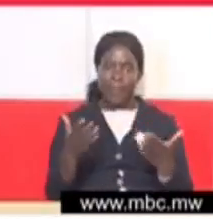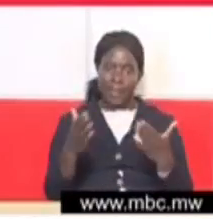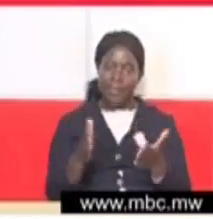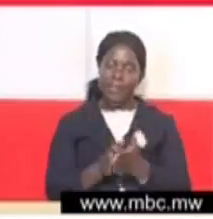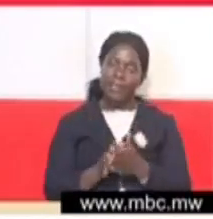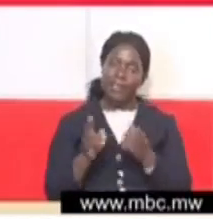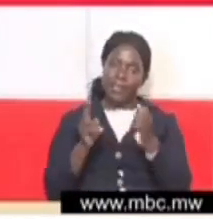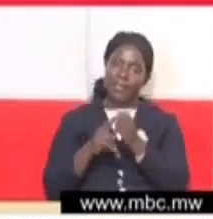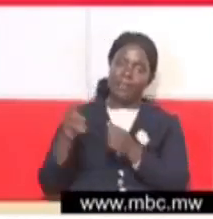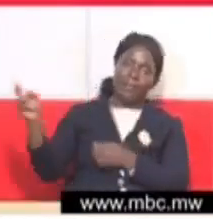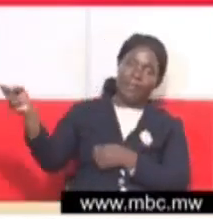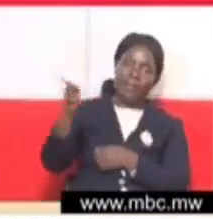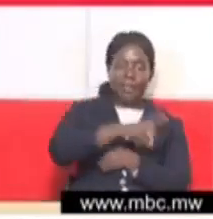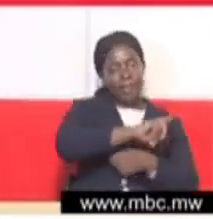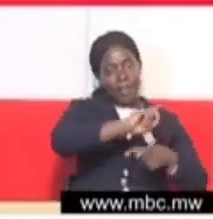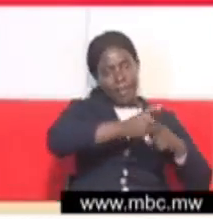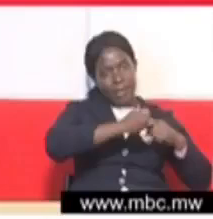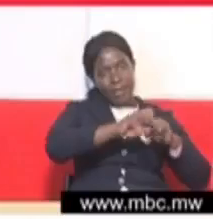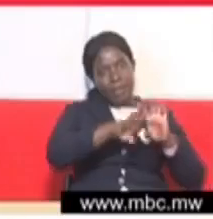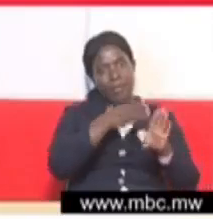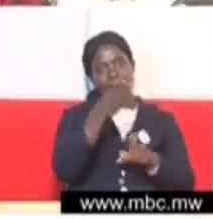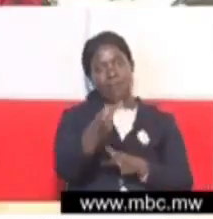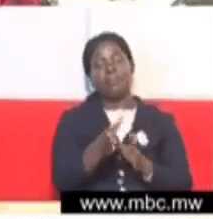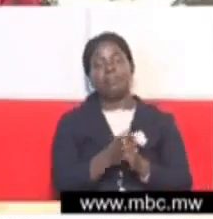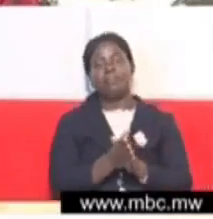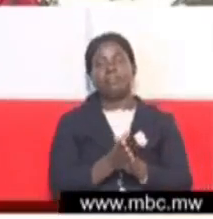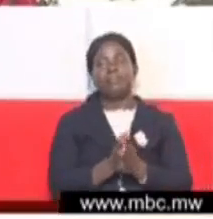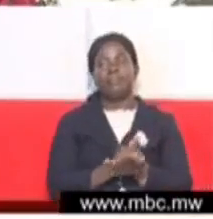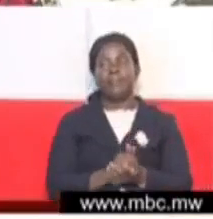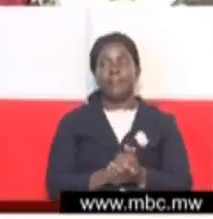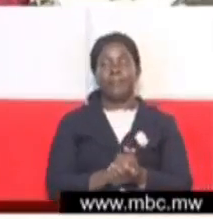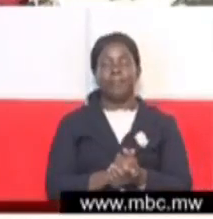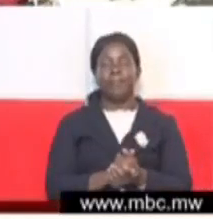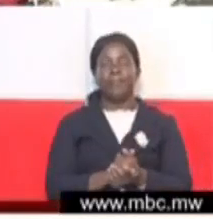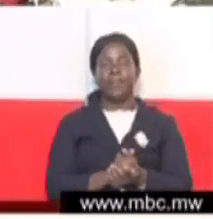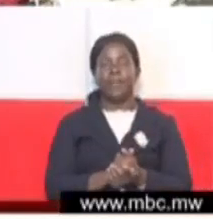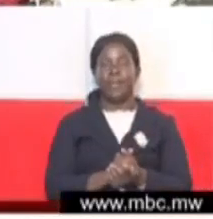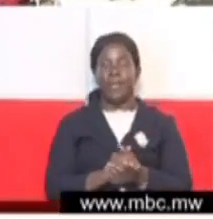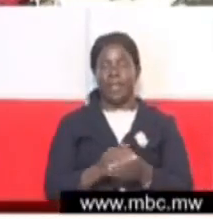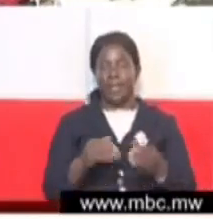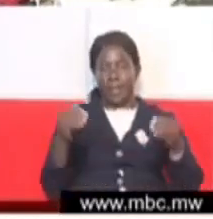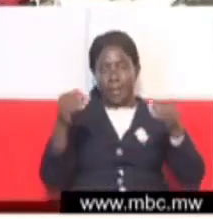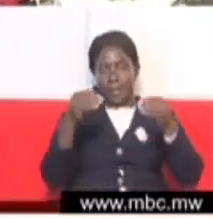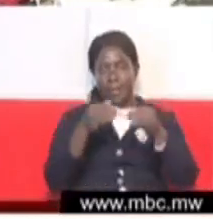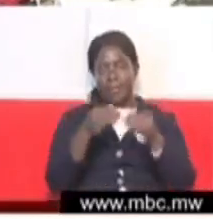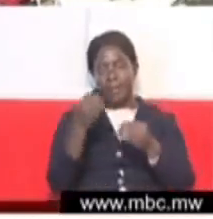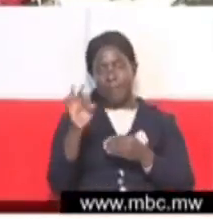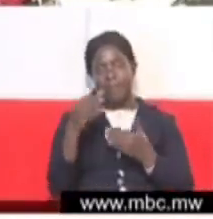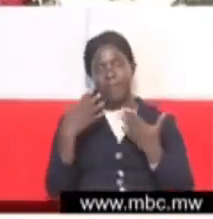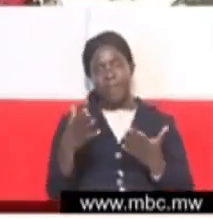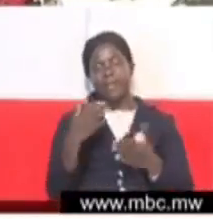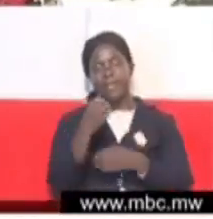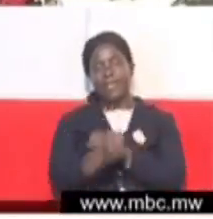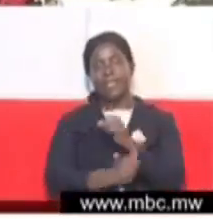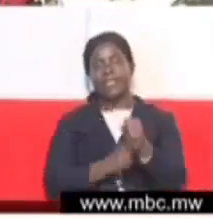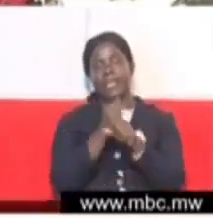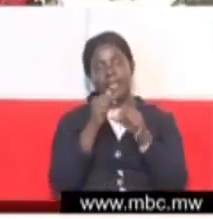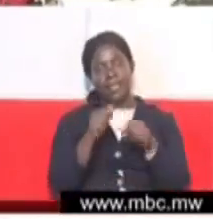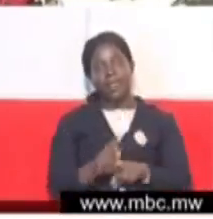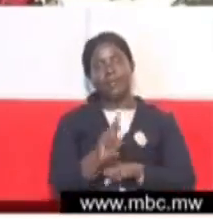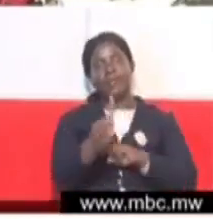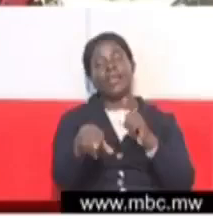followers have renewed their covenant with God. The camp meeting for Manja SDA Church this year has been a